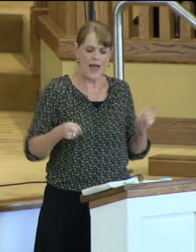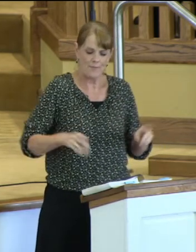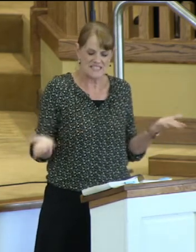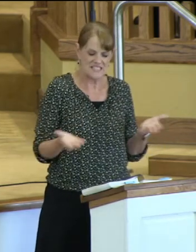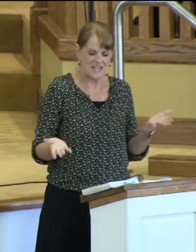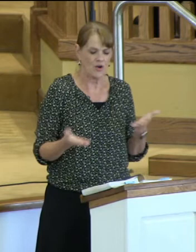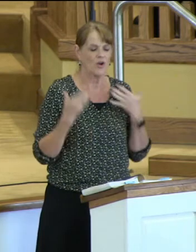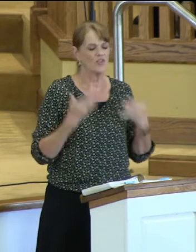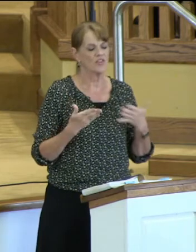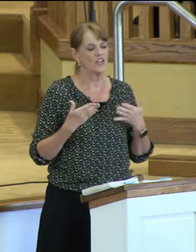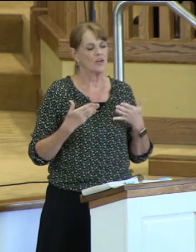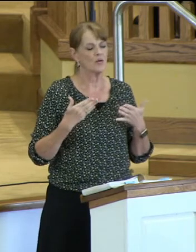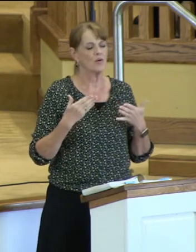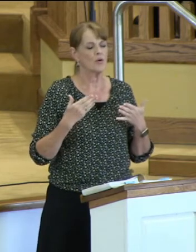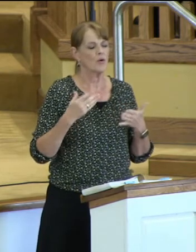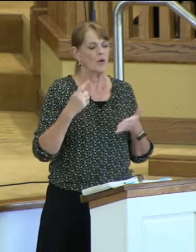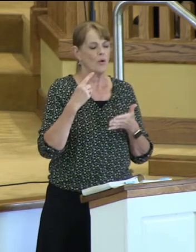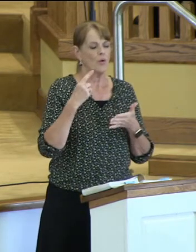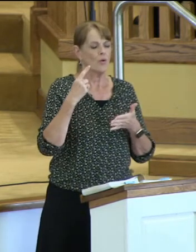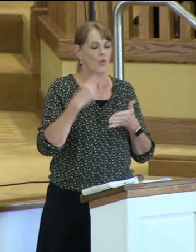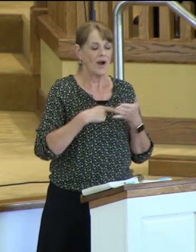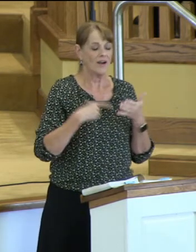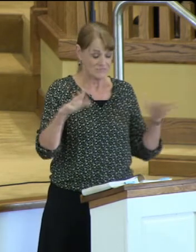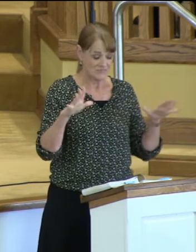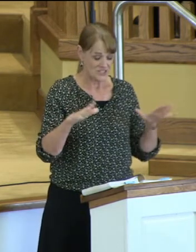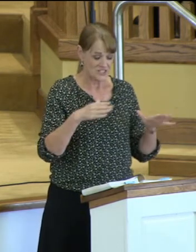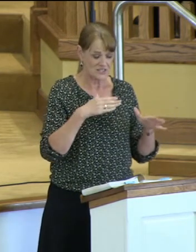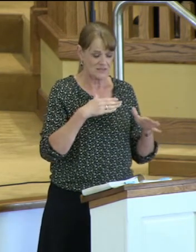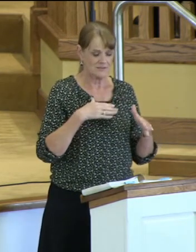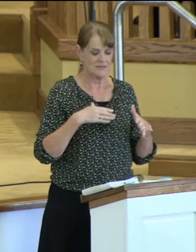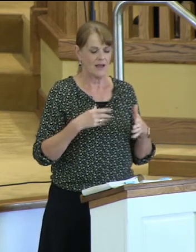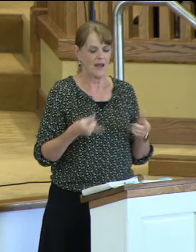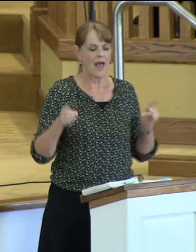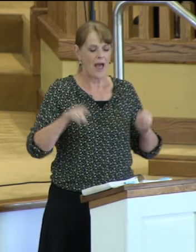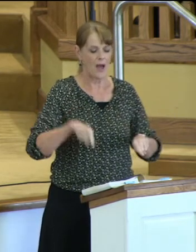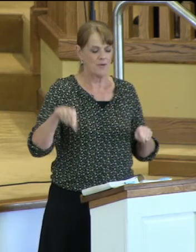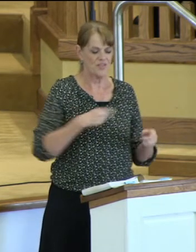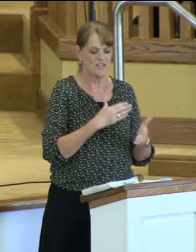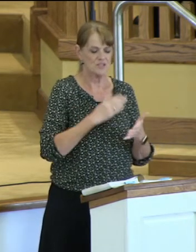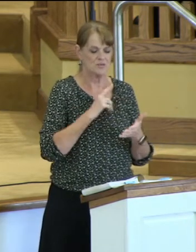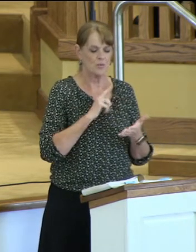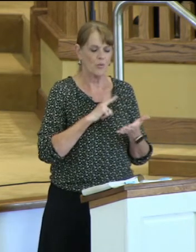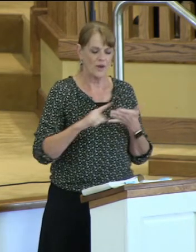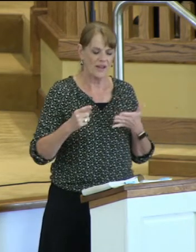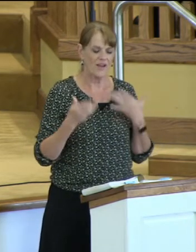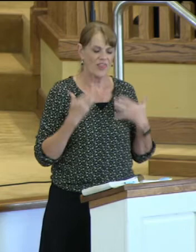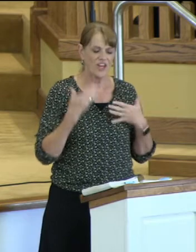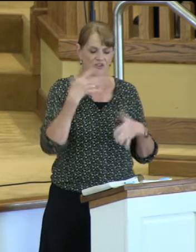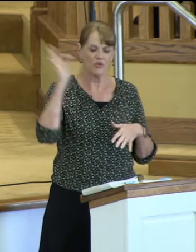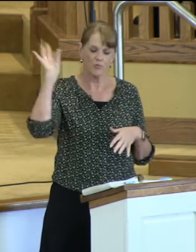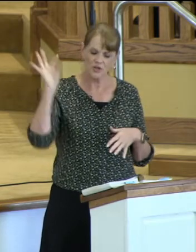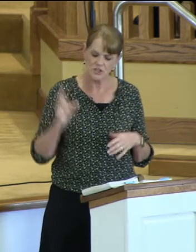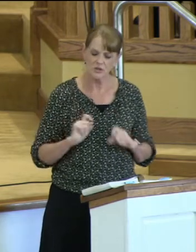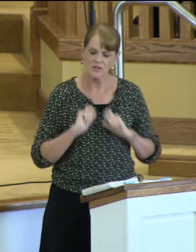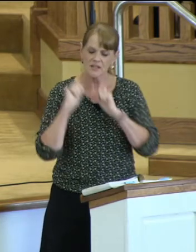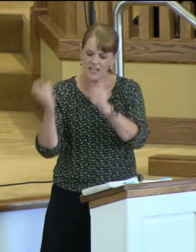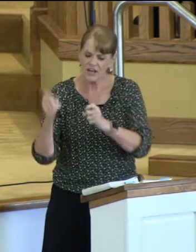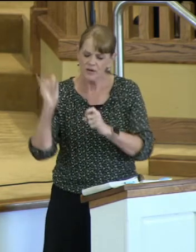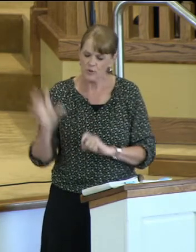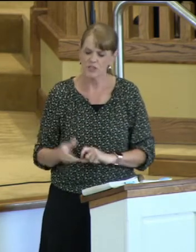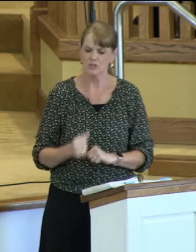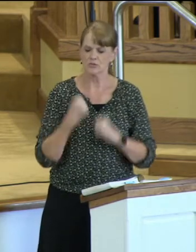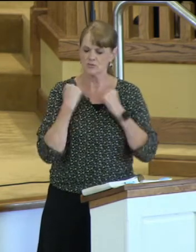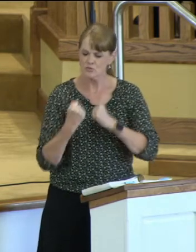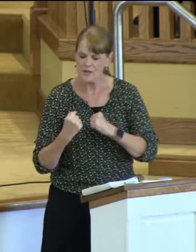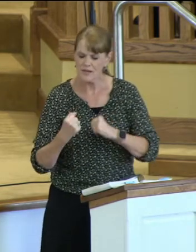what's already went on this week. And thank you for Preacher and the reports there. Lord, you give him strength. You give him